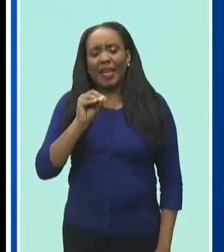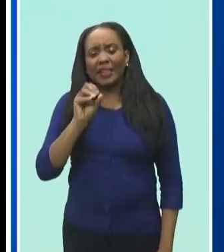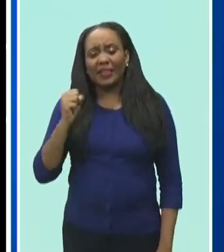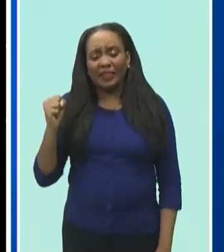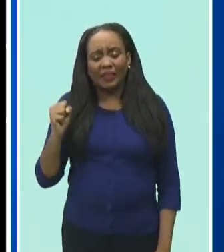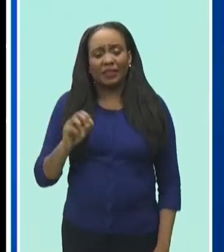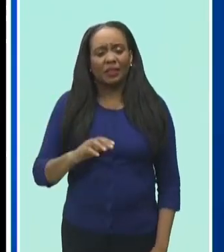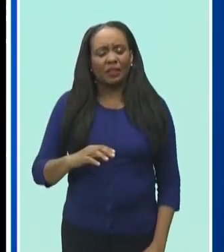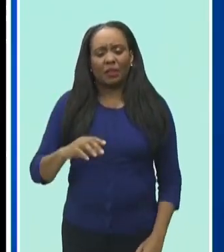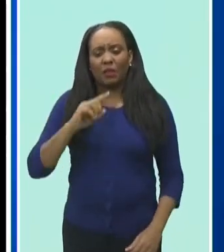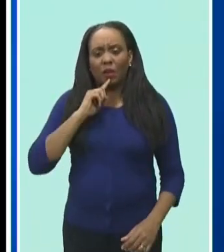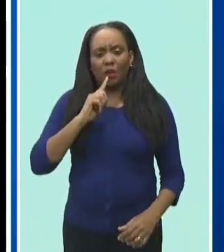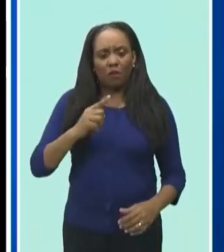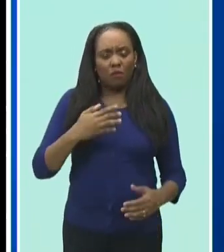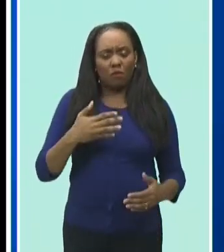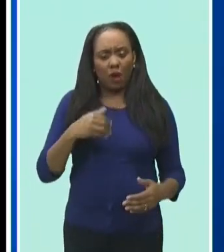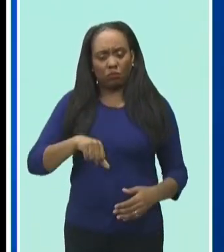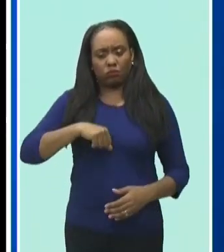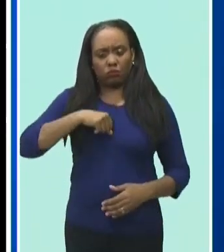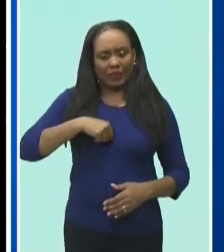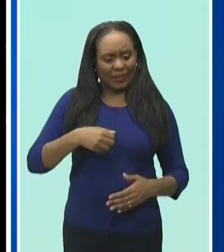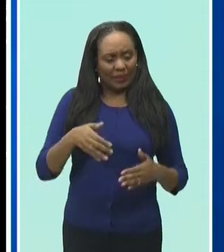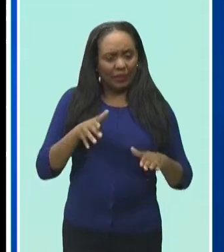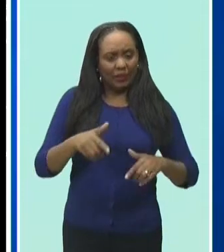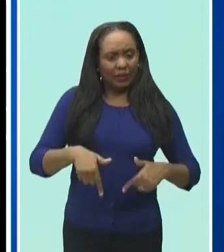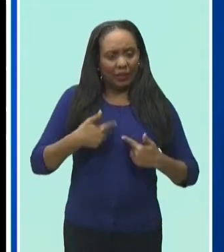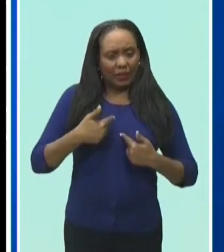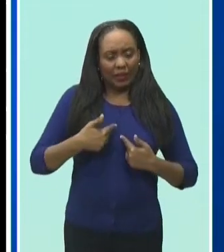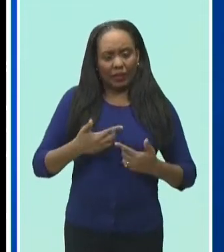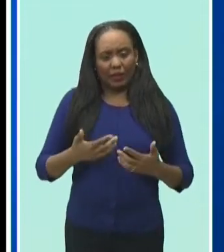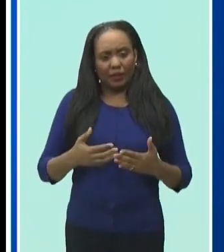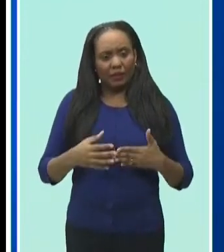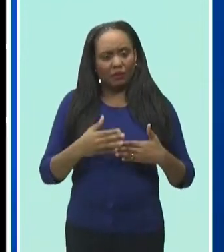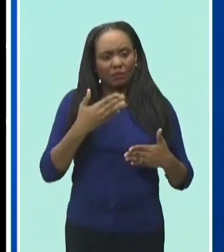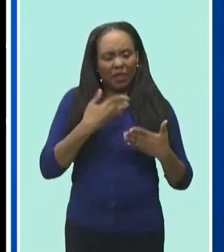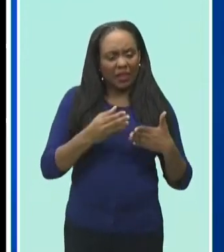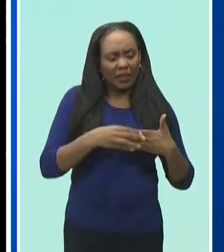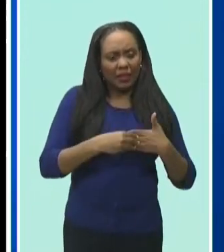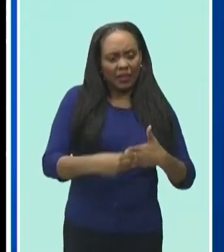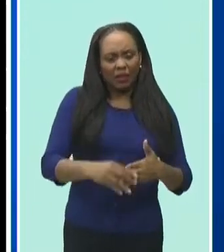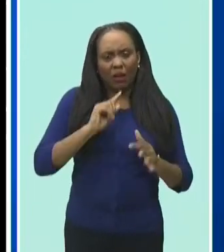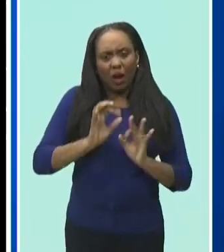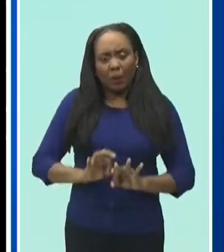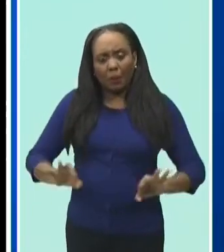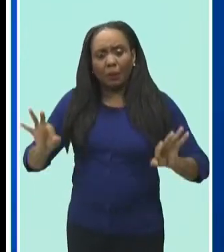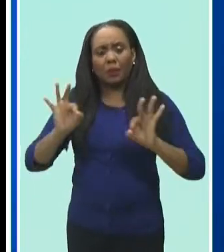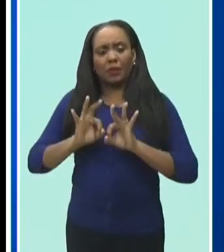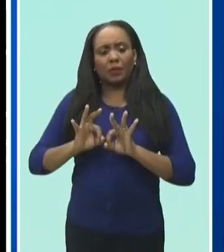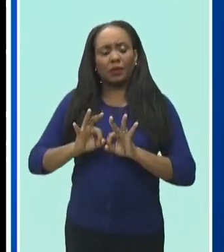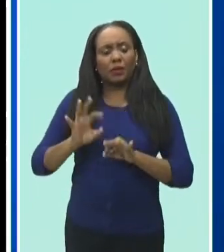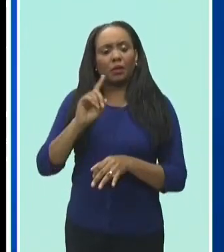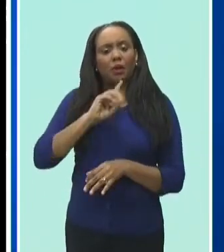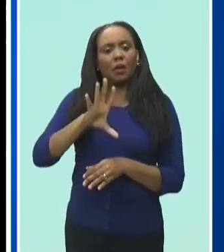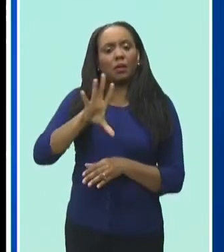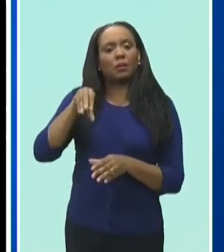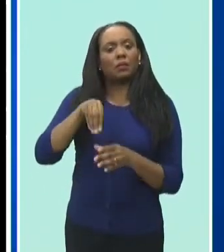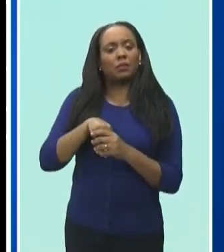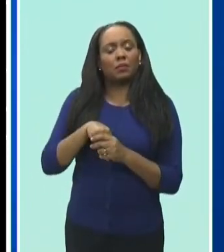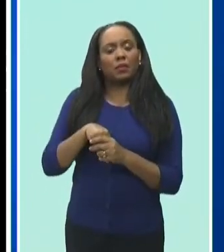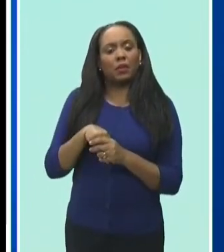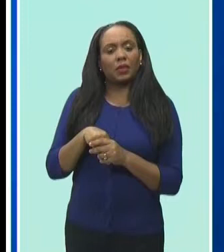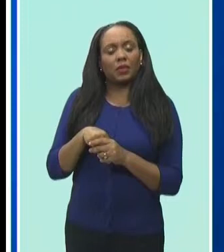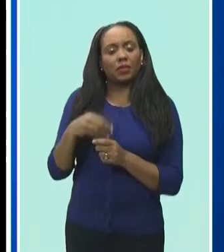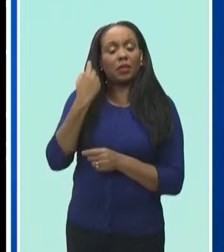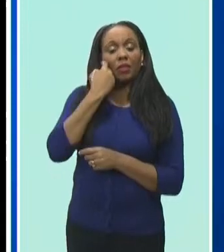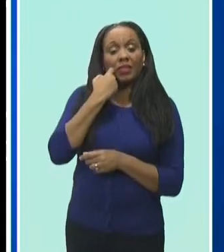and nationally and regionally in Jamaica in terms of leadership is significant. He would have been involved up to the most recent election